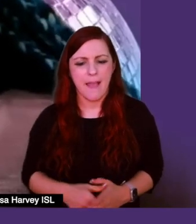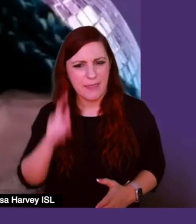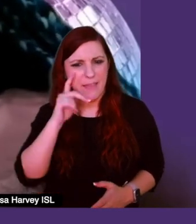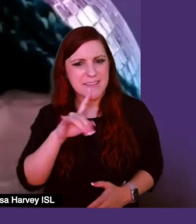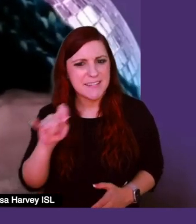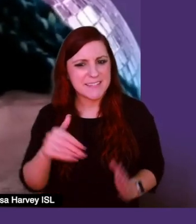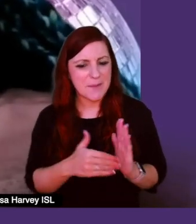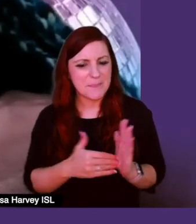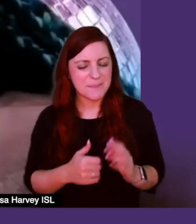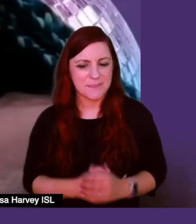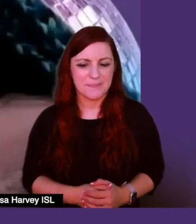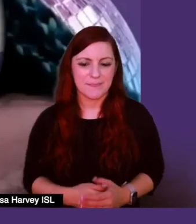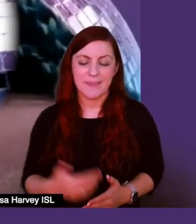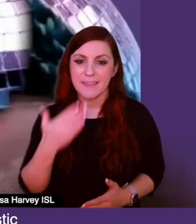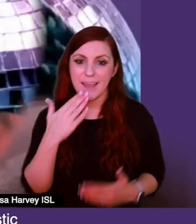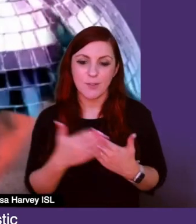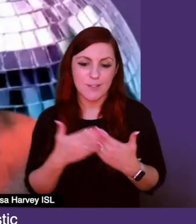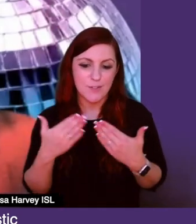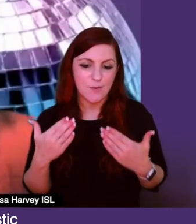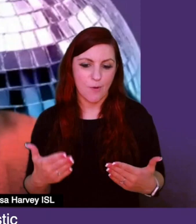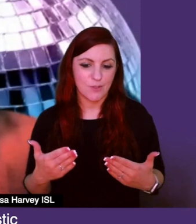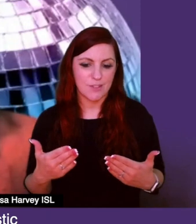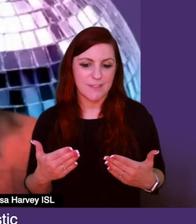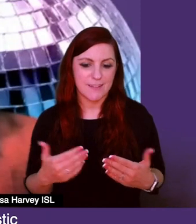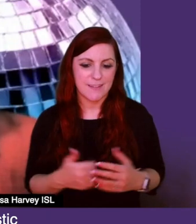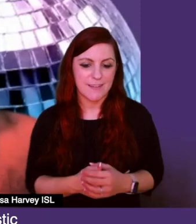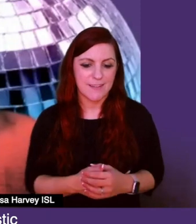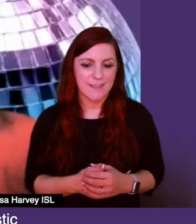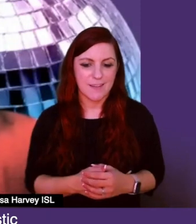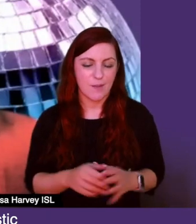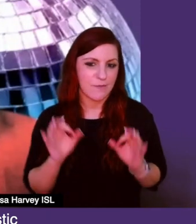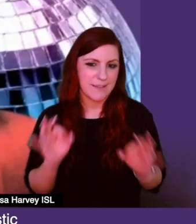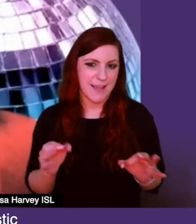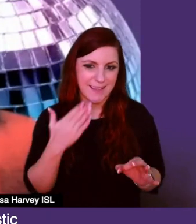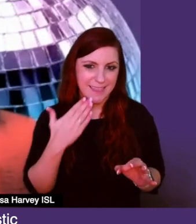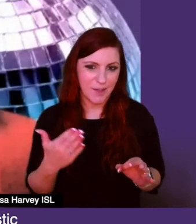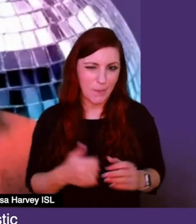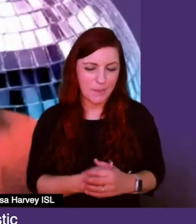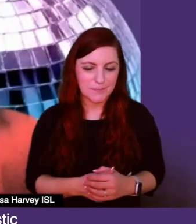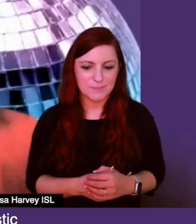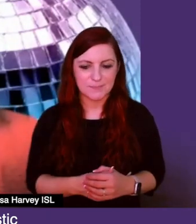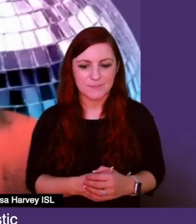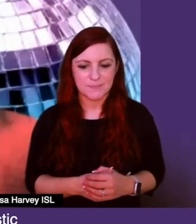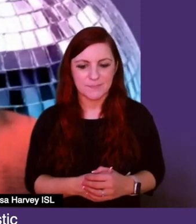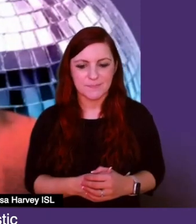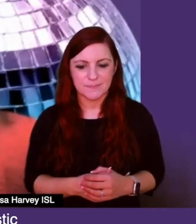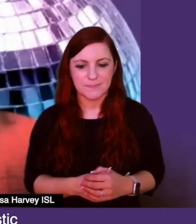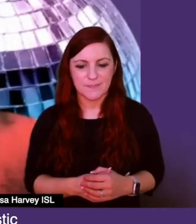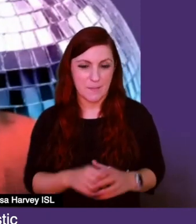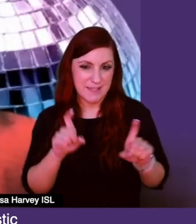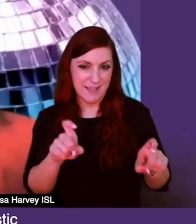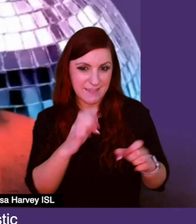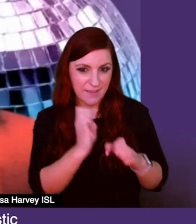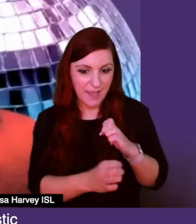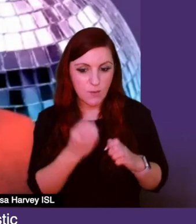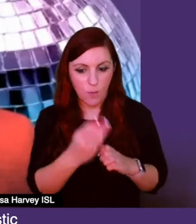I've got a question. What else is there? Great, thank you so much. Abby, thank you so much. It was absolutely fantastic. And please stay to the end